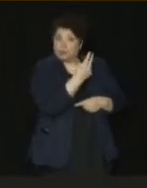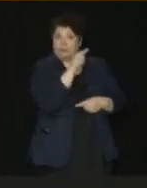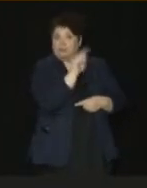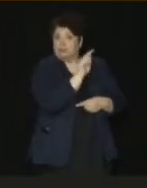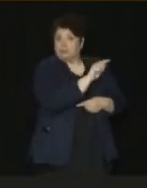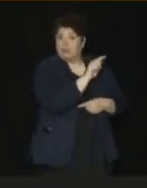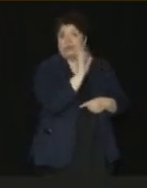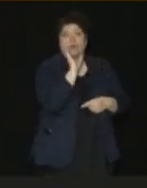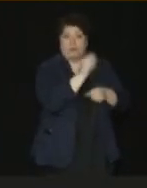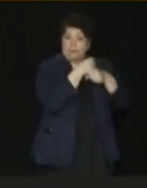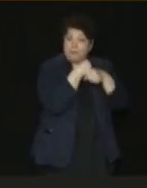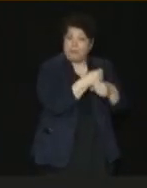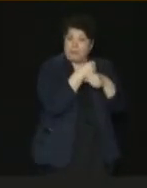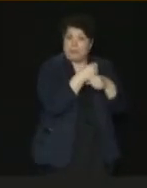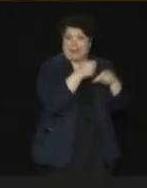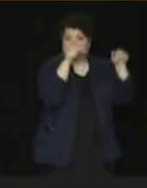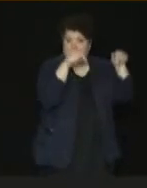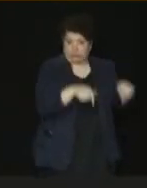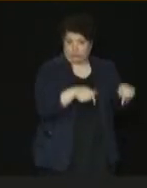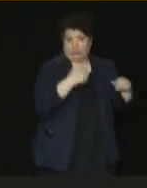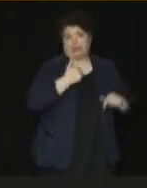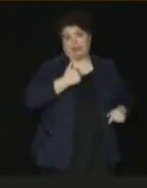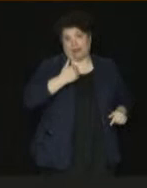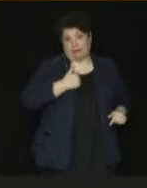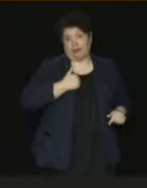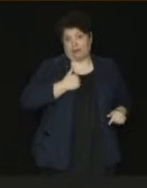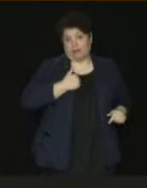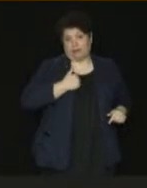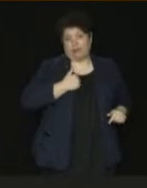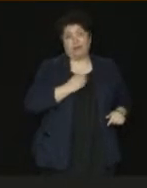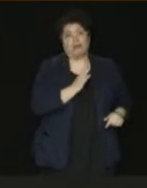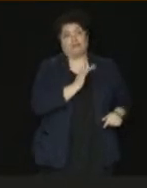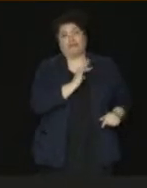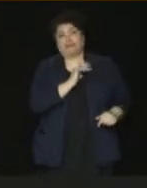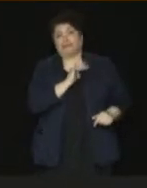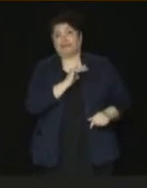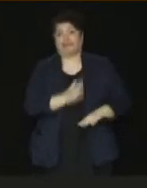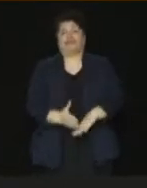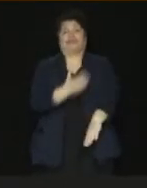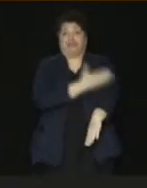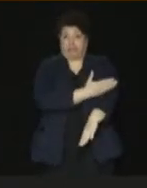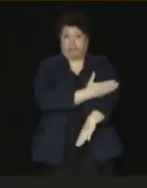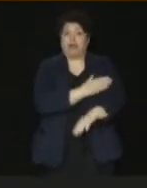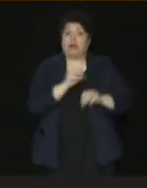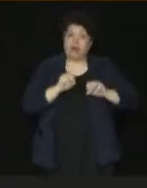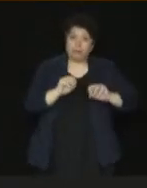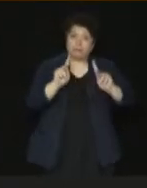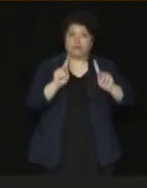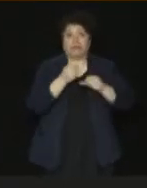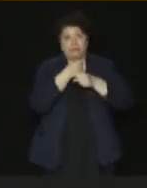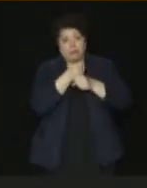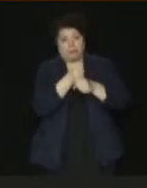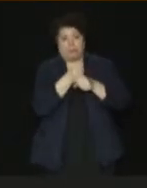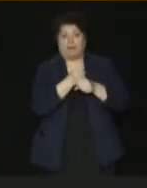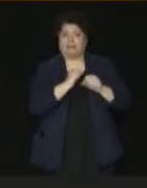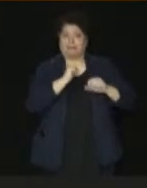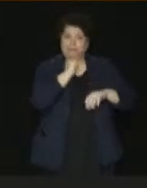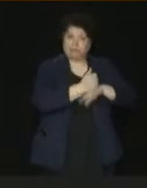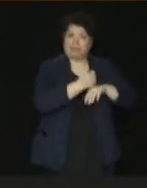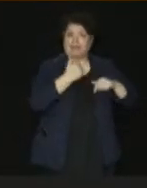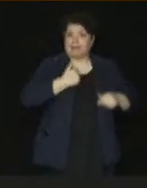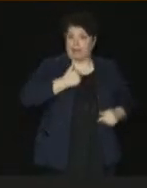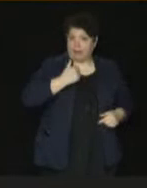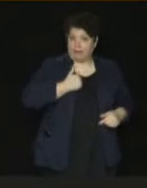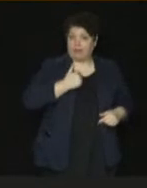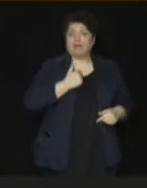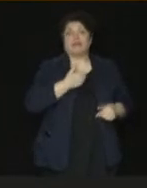vaccines right here in Canada. This is a major step forward to get vaccines made in Canada for